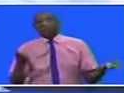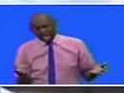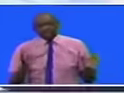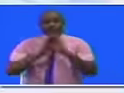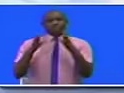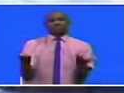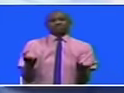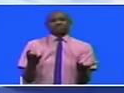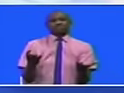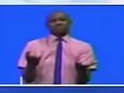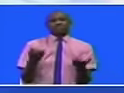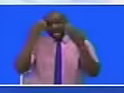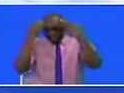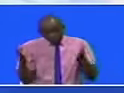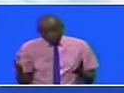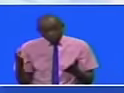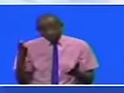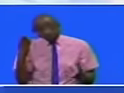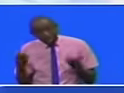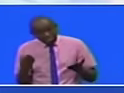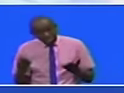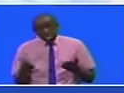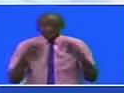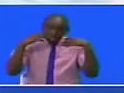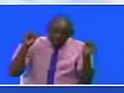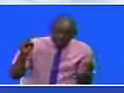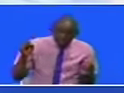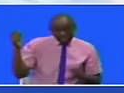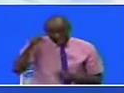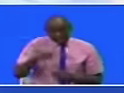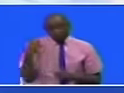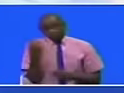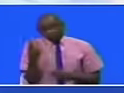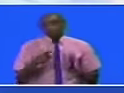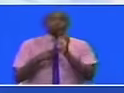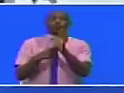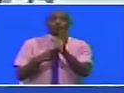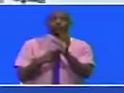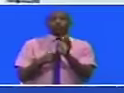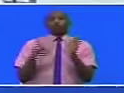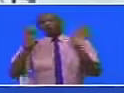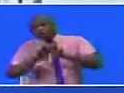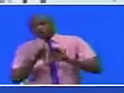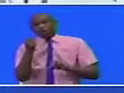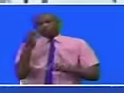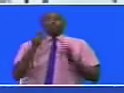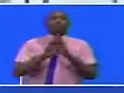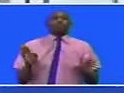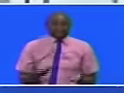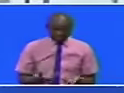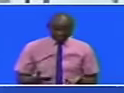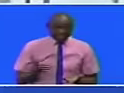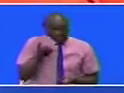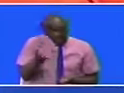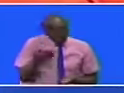imefungwa. Sasa sijui kama president alikuja kufungua ama kufunga. Hangati argues that Pan Paper is